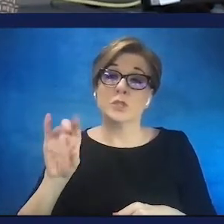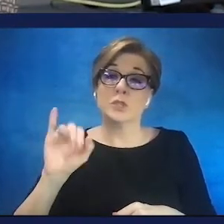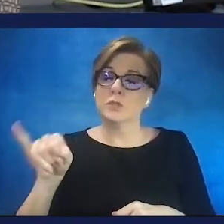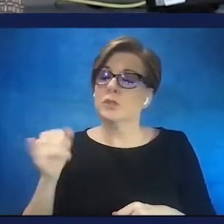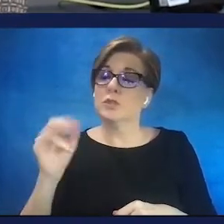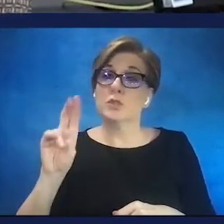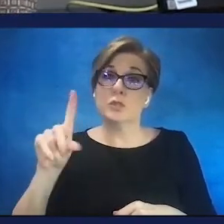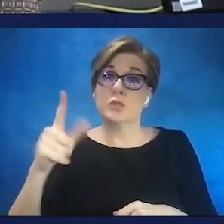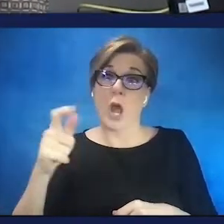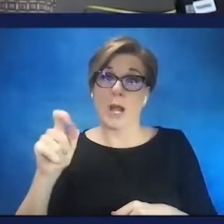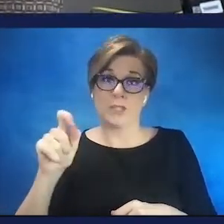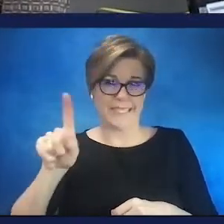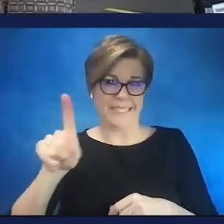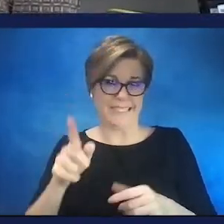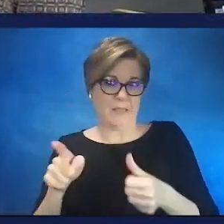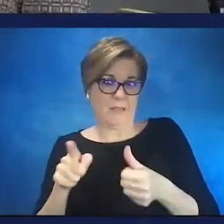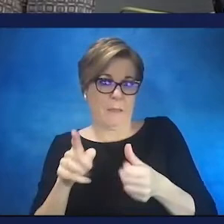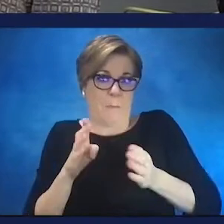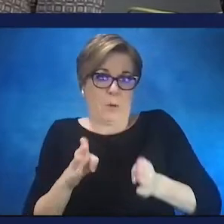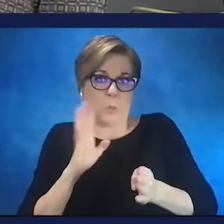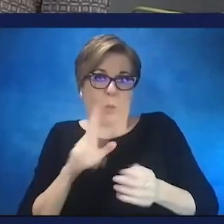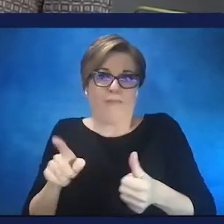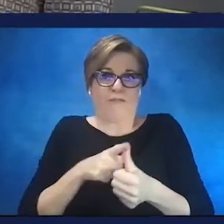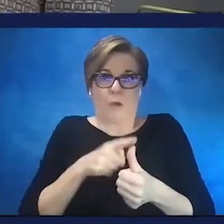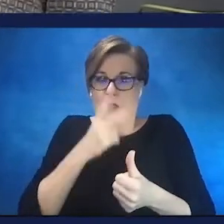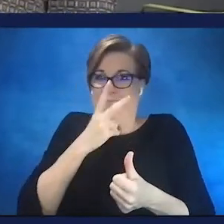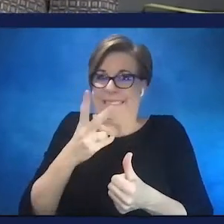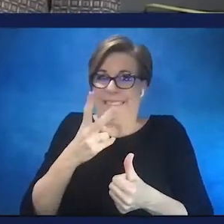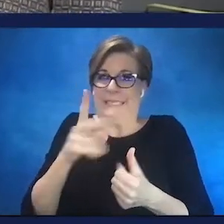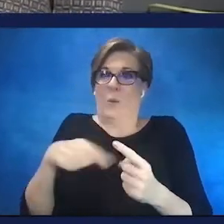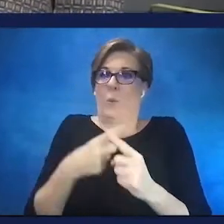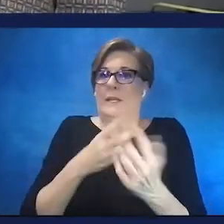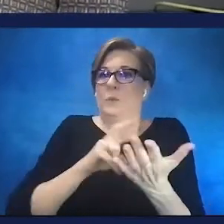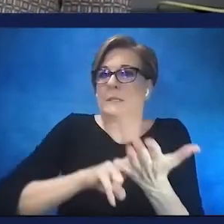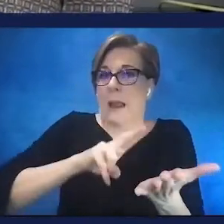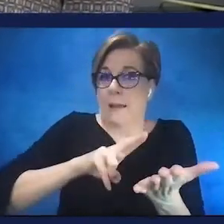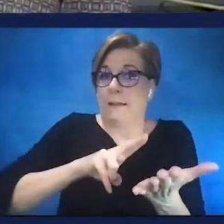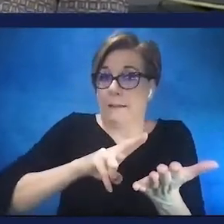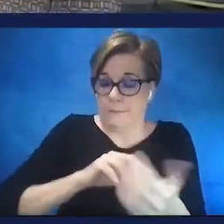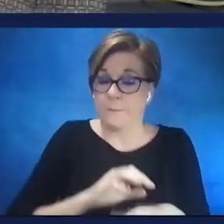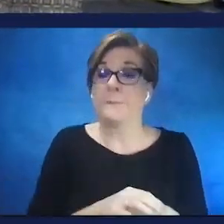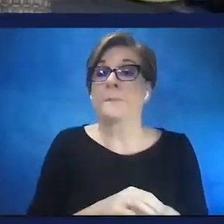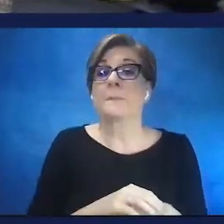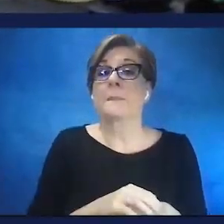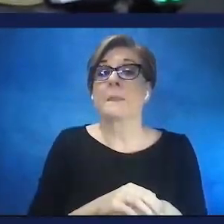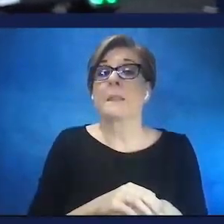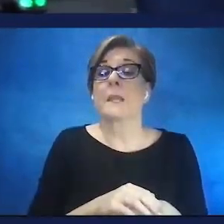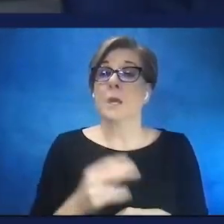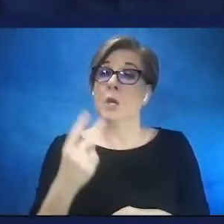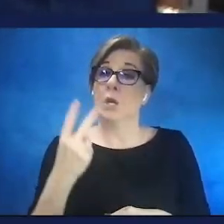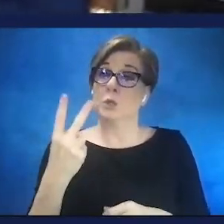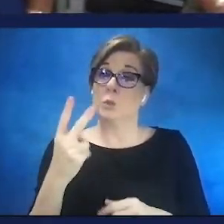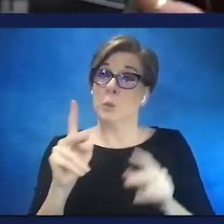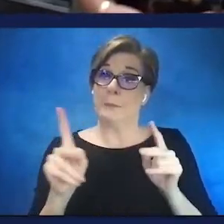vote center right by the site books where you sign in. The two